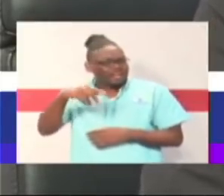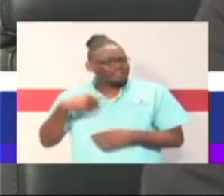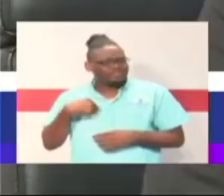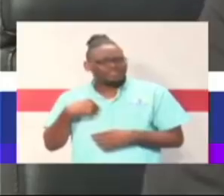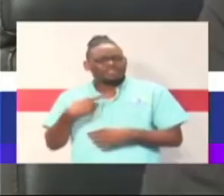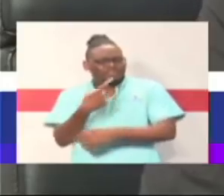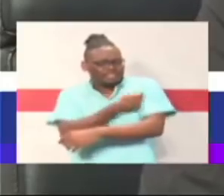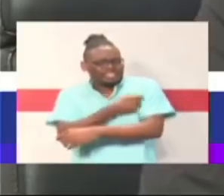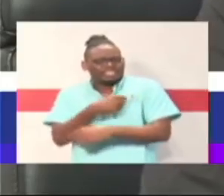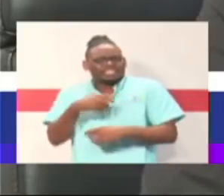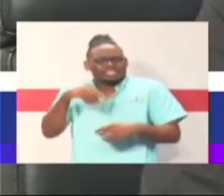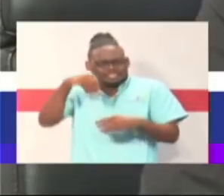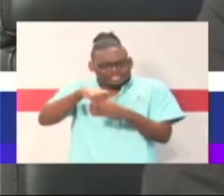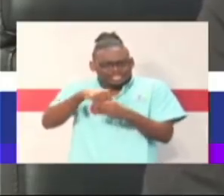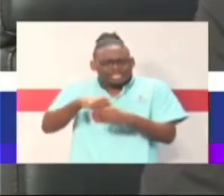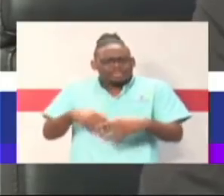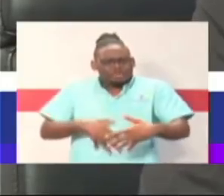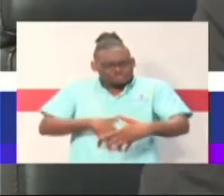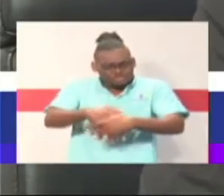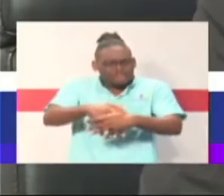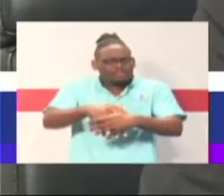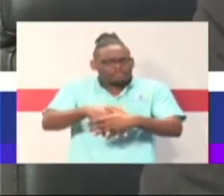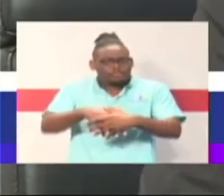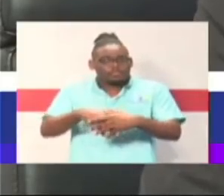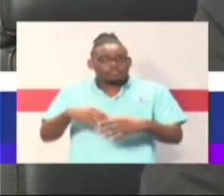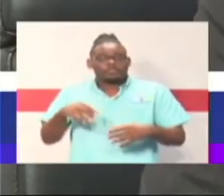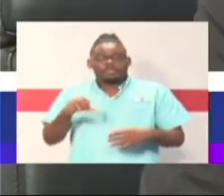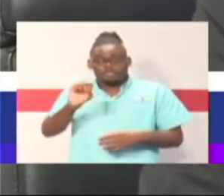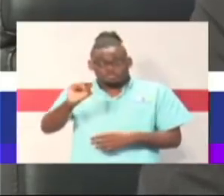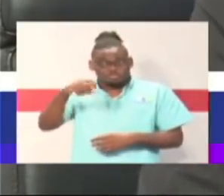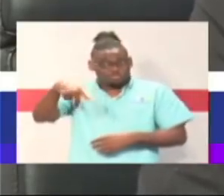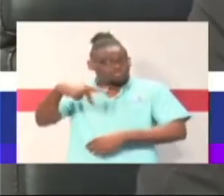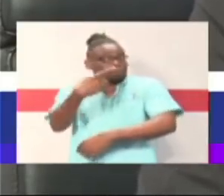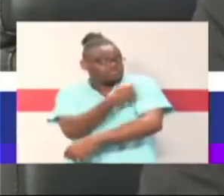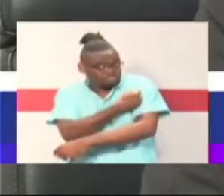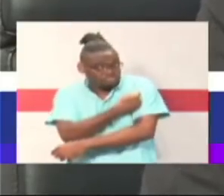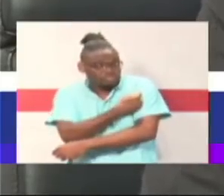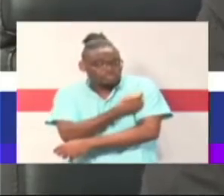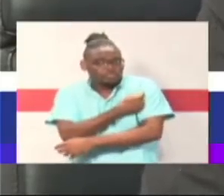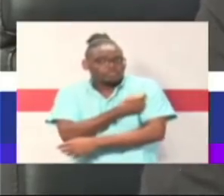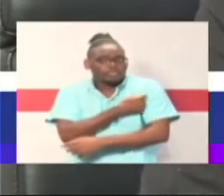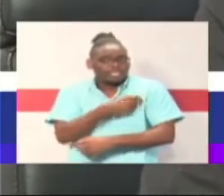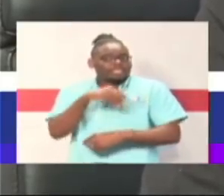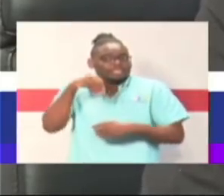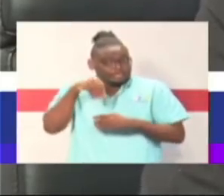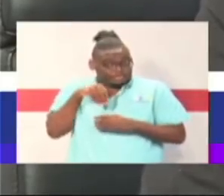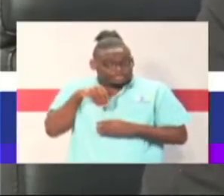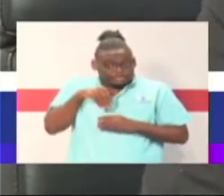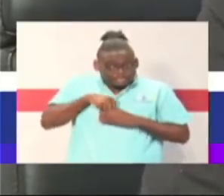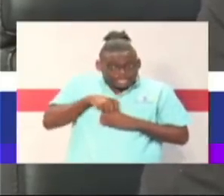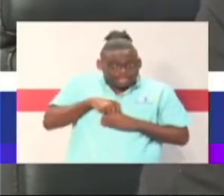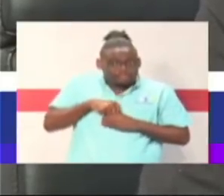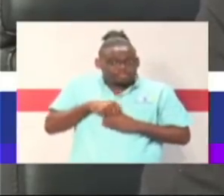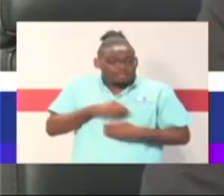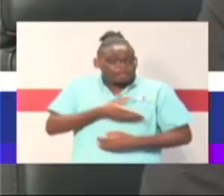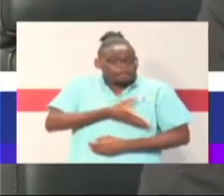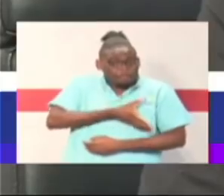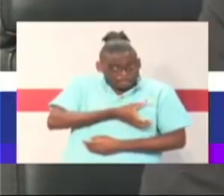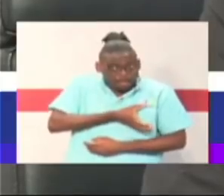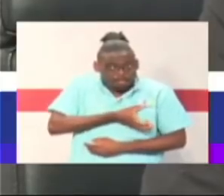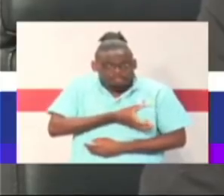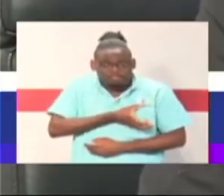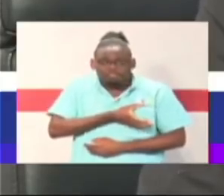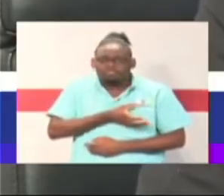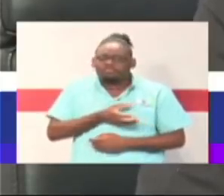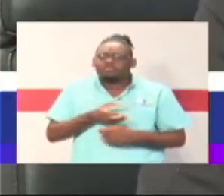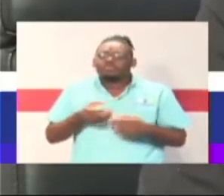the Sinopharm in the breastfeeding population. And we can, in fact, we're probably looking at some point in time